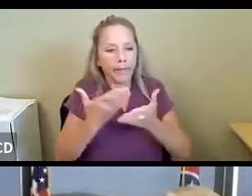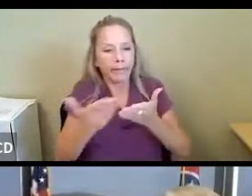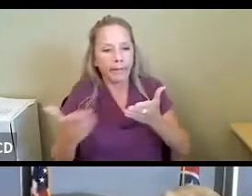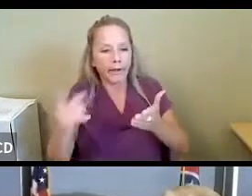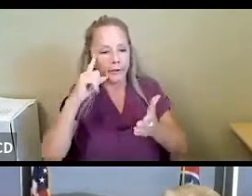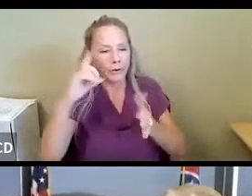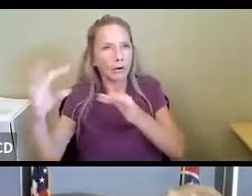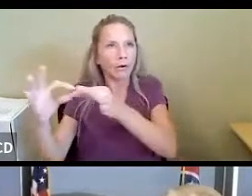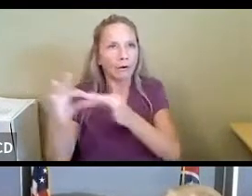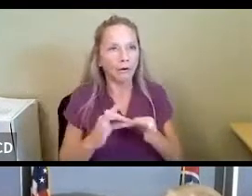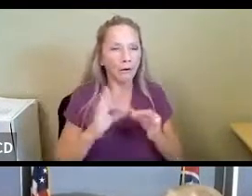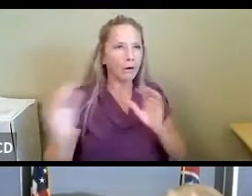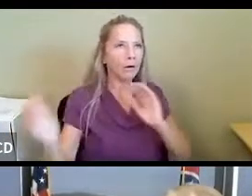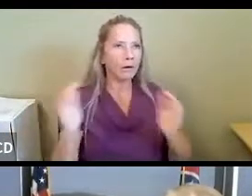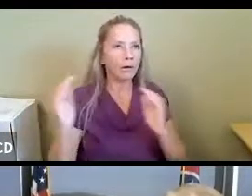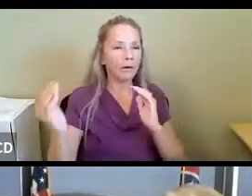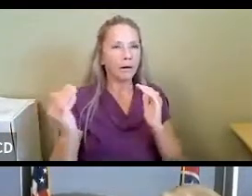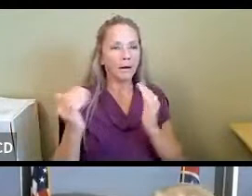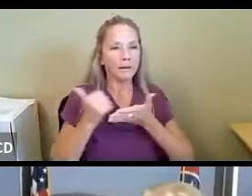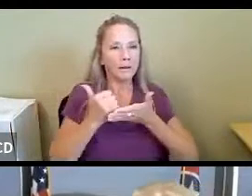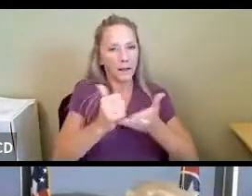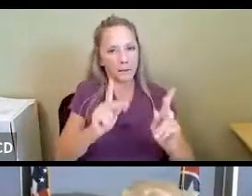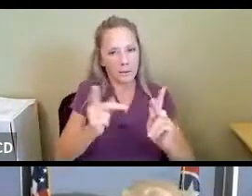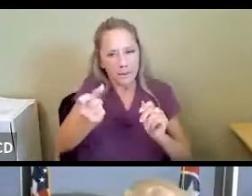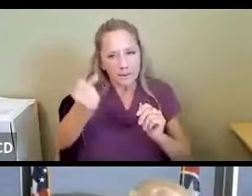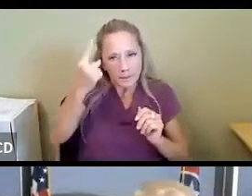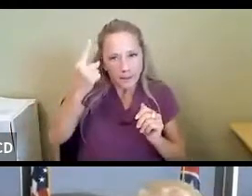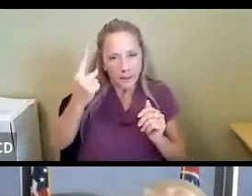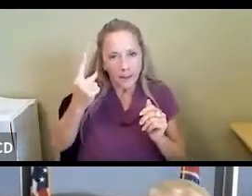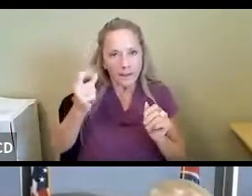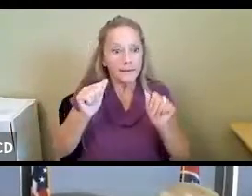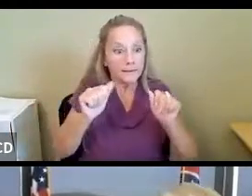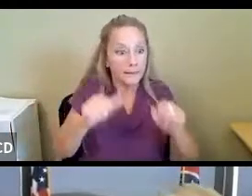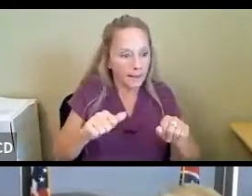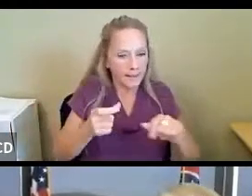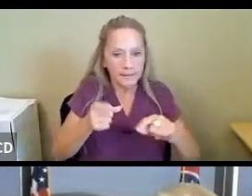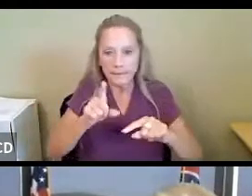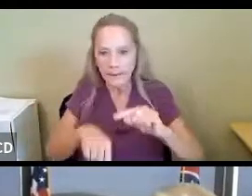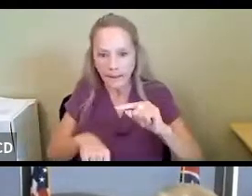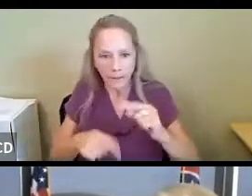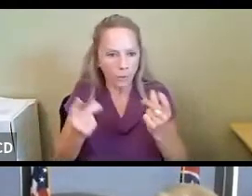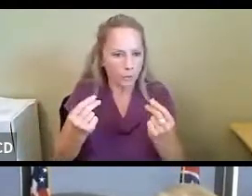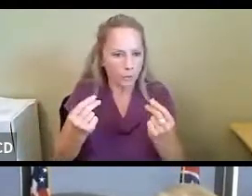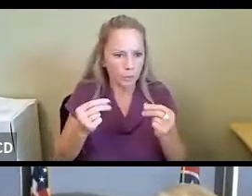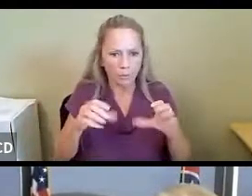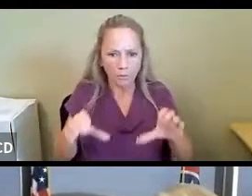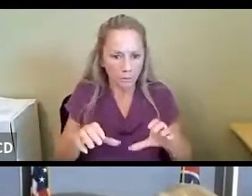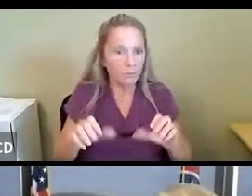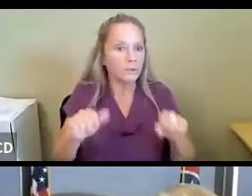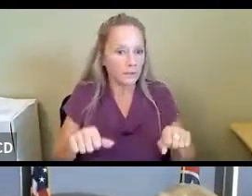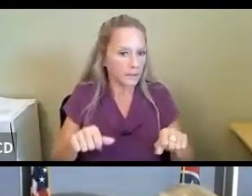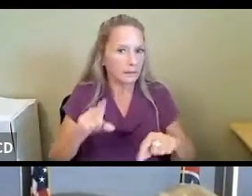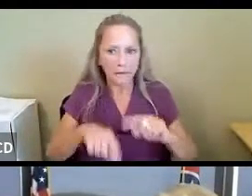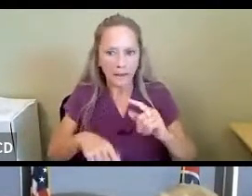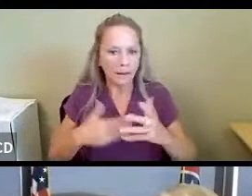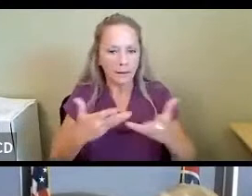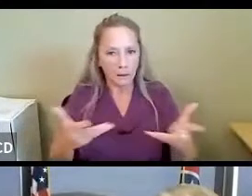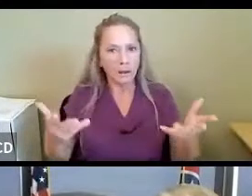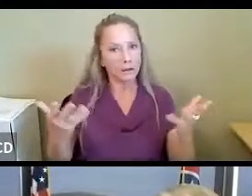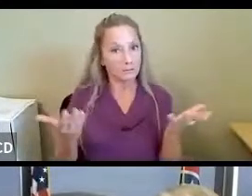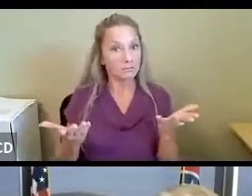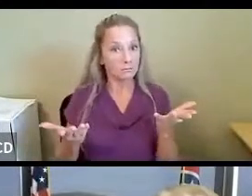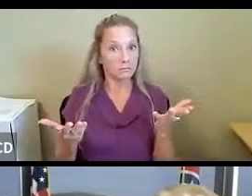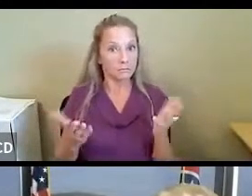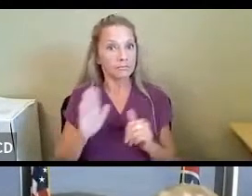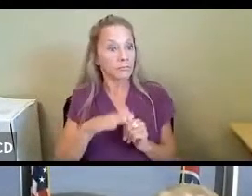And if that's something we would want to consider looking at as a community, really motivating people to take responsibility and say, hey, if we want to